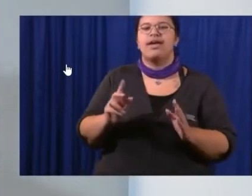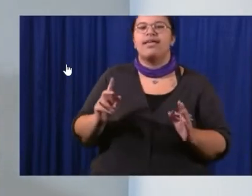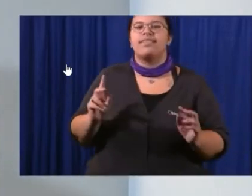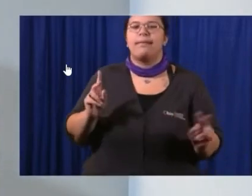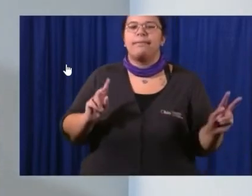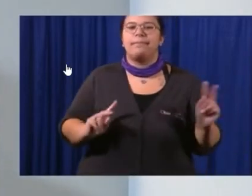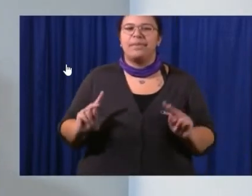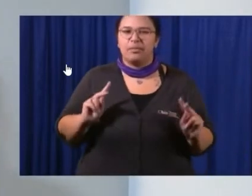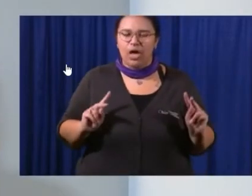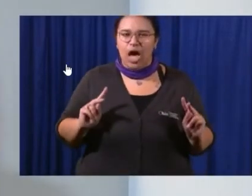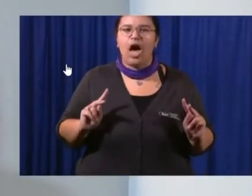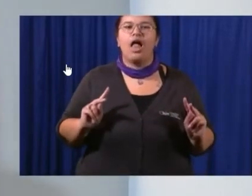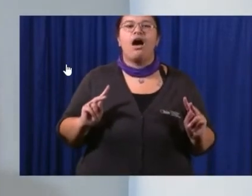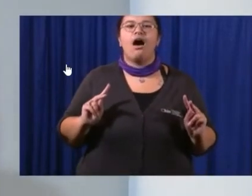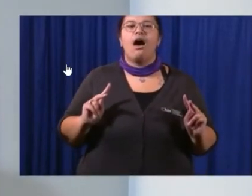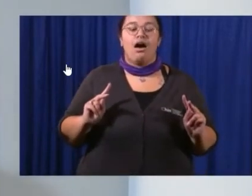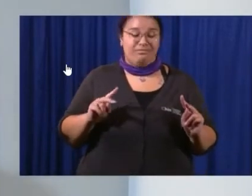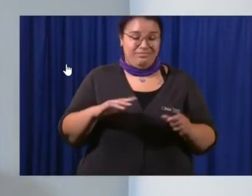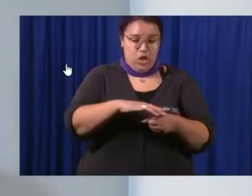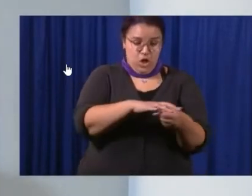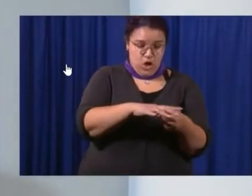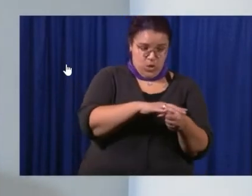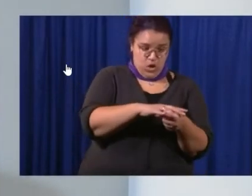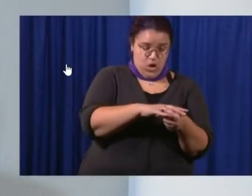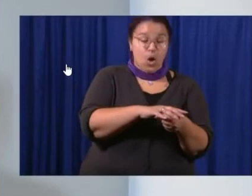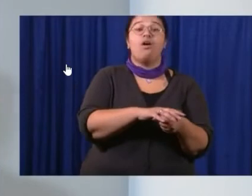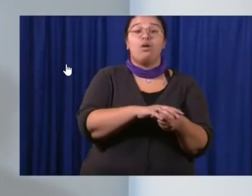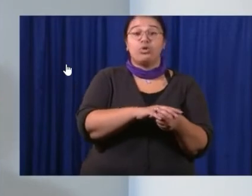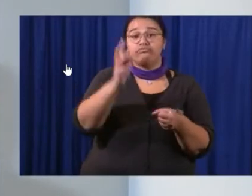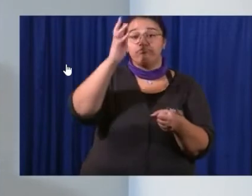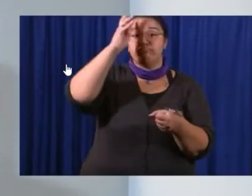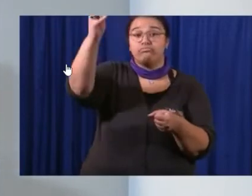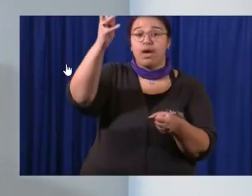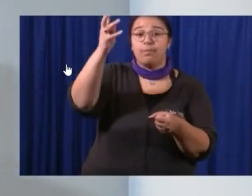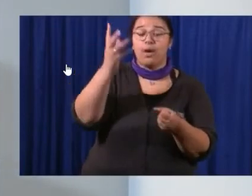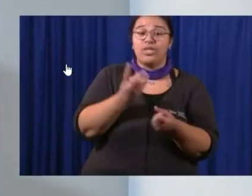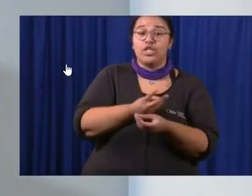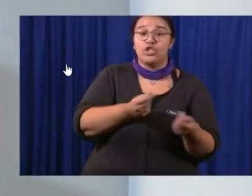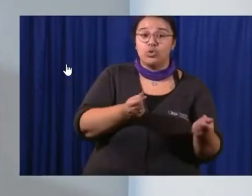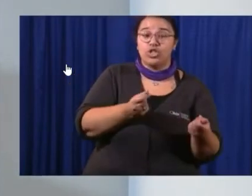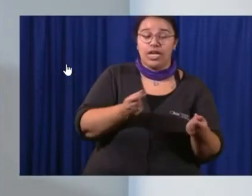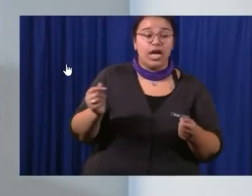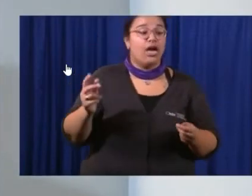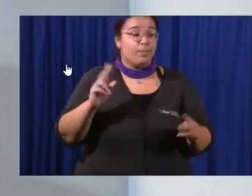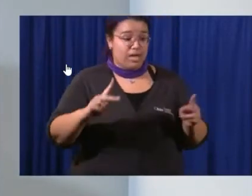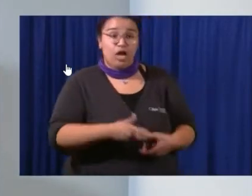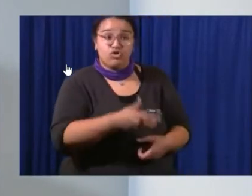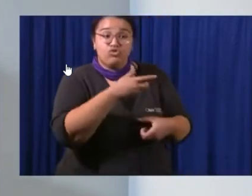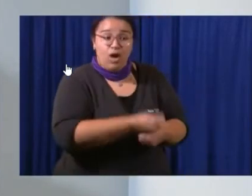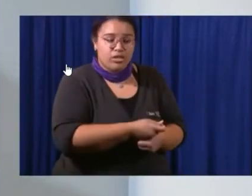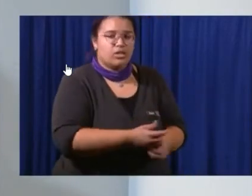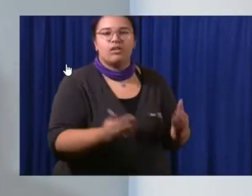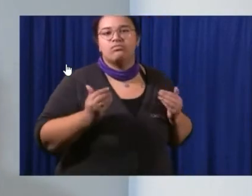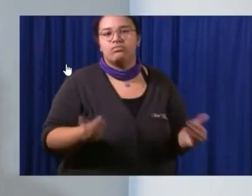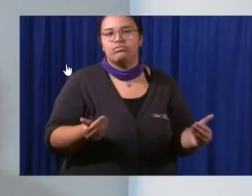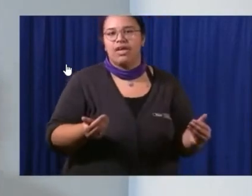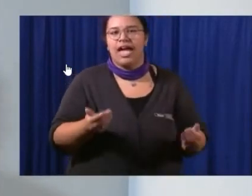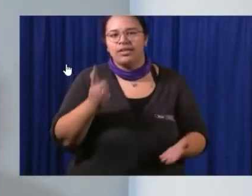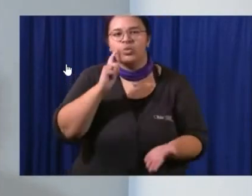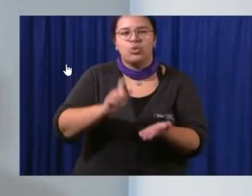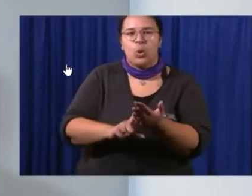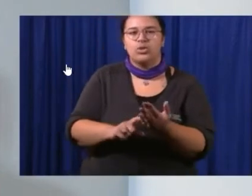you get localized solutions to localized problems, that people have a buy-in, and that masks are going to be more widely adopted as